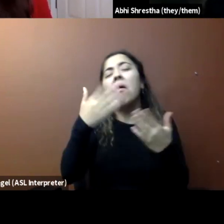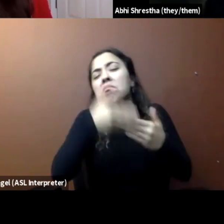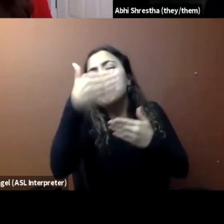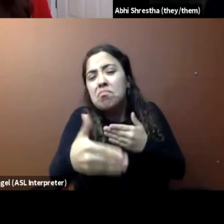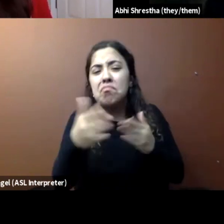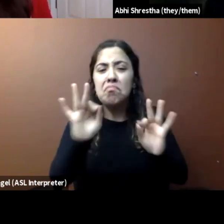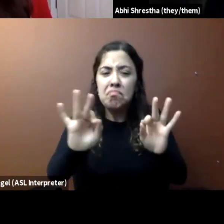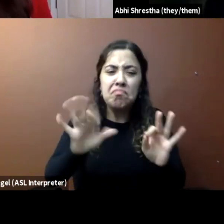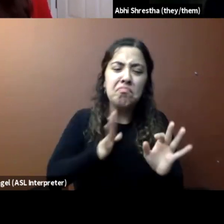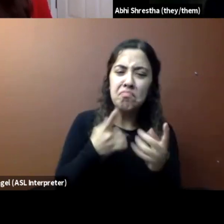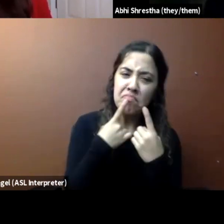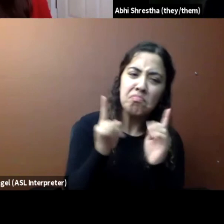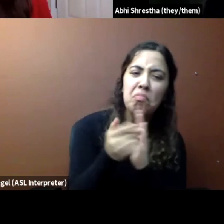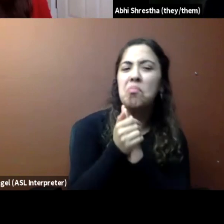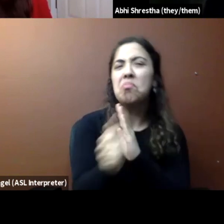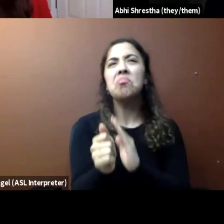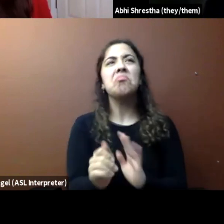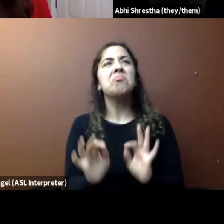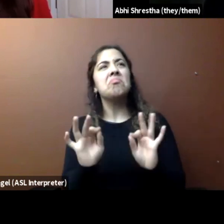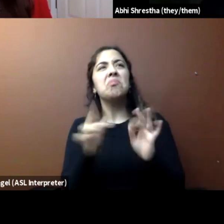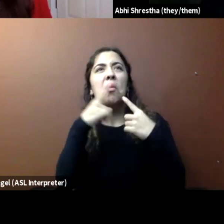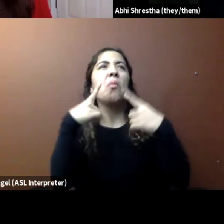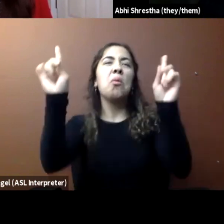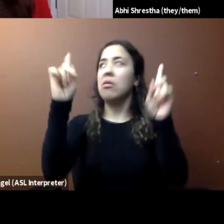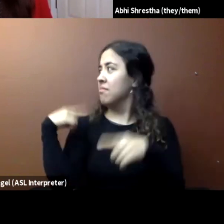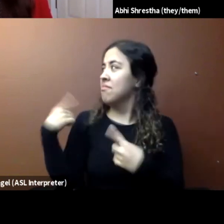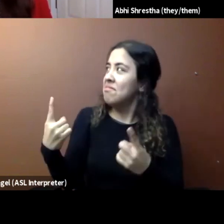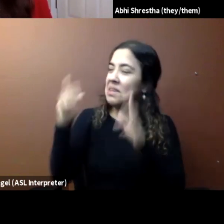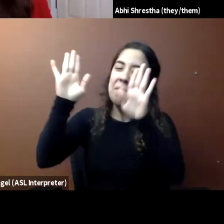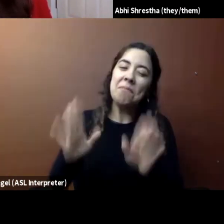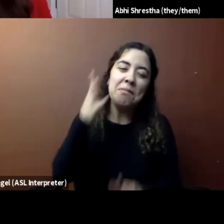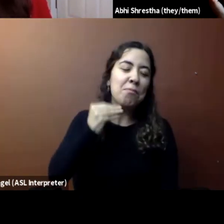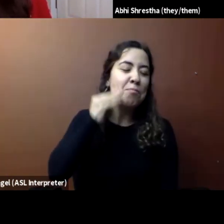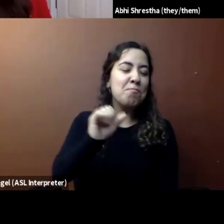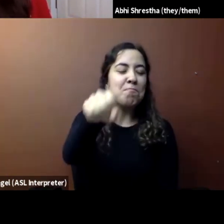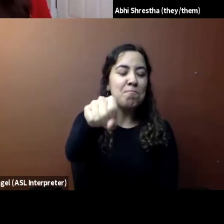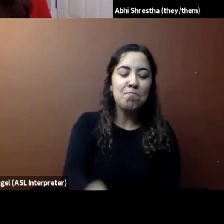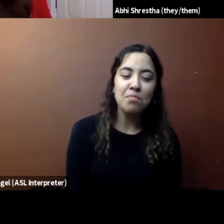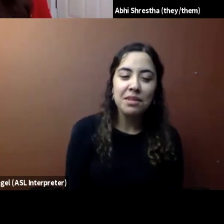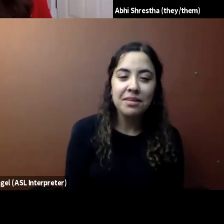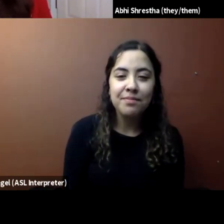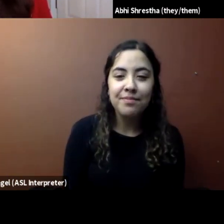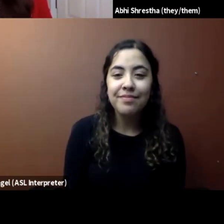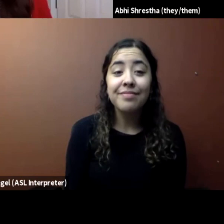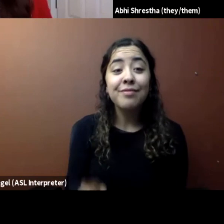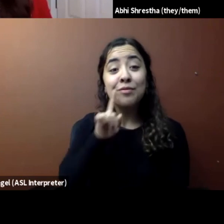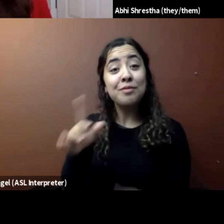life is really amazing at this point. I'm really excited to, we're gonna look at it in just a